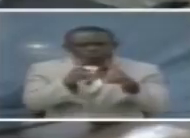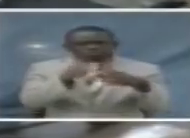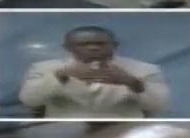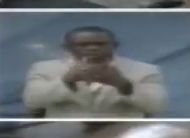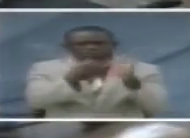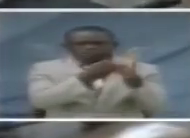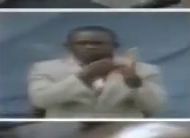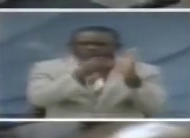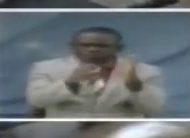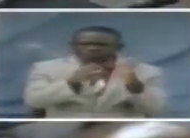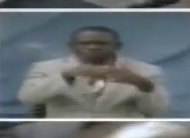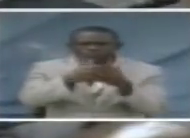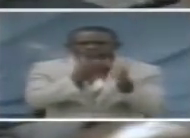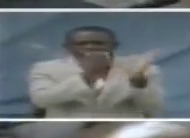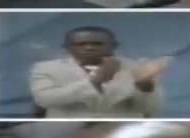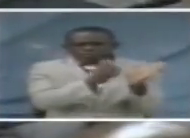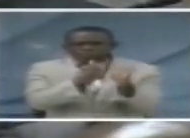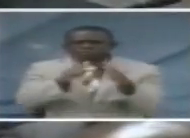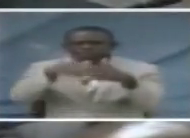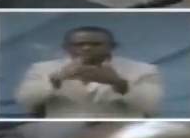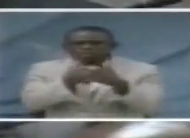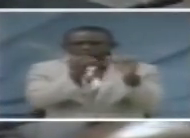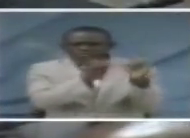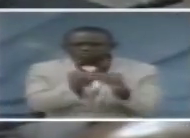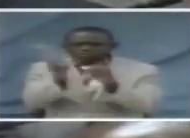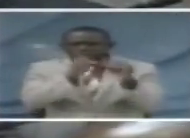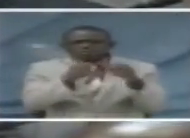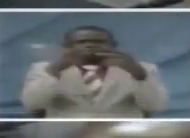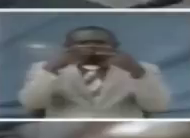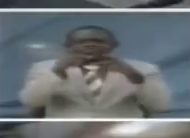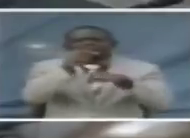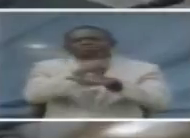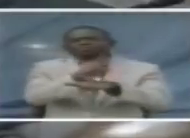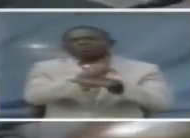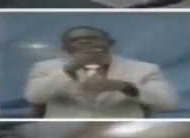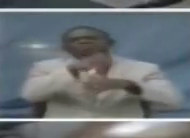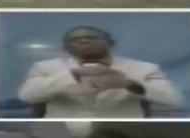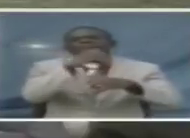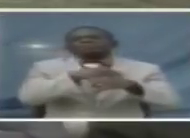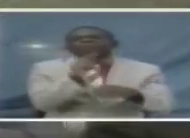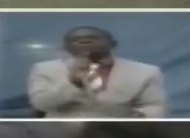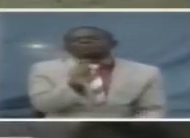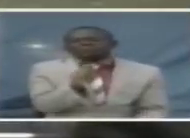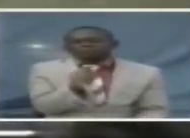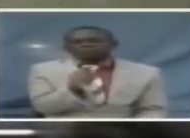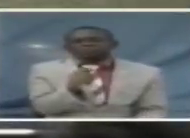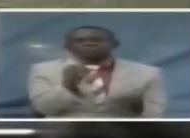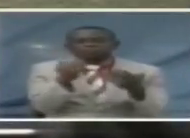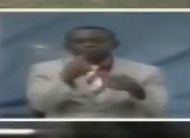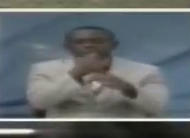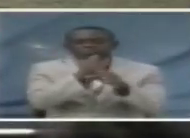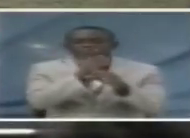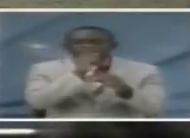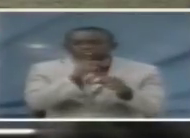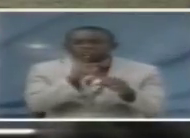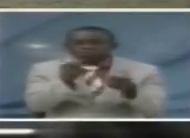guidelines in the identification, preparation, appraisal, and implementation of public investment projects